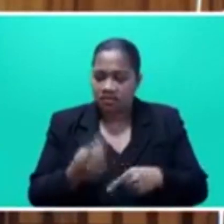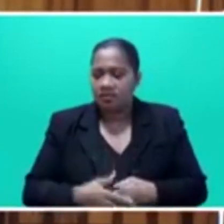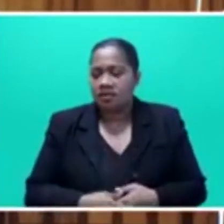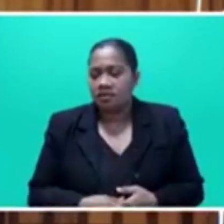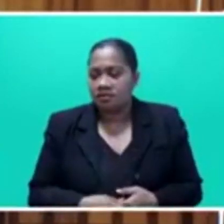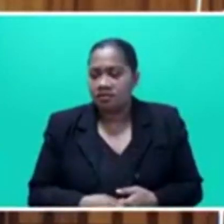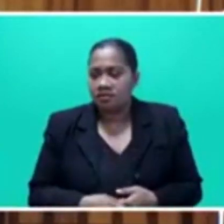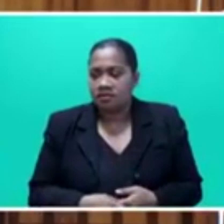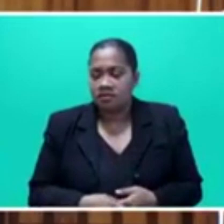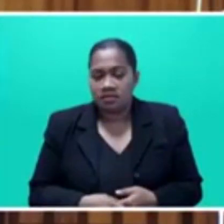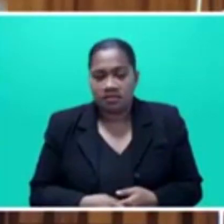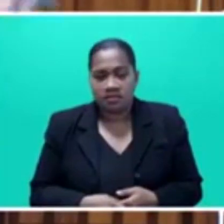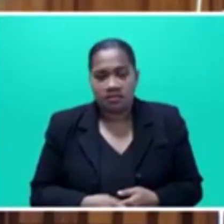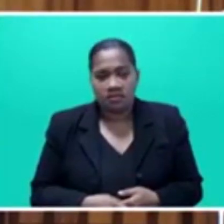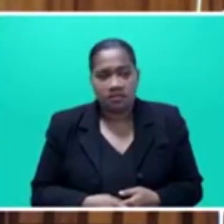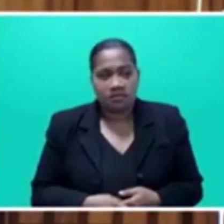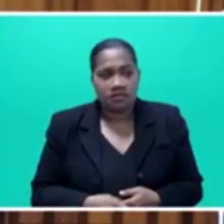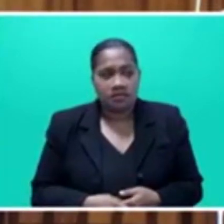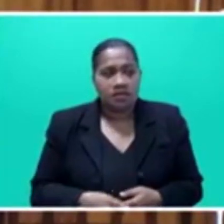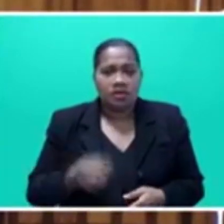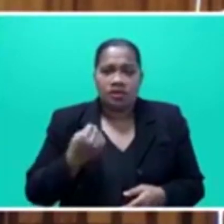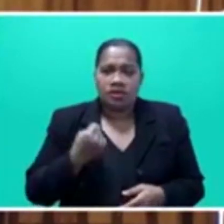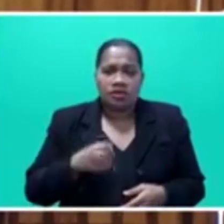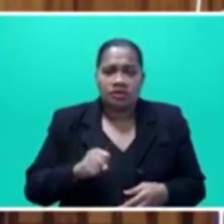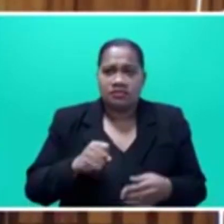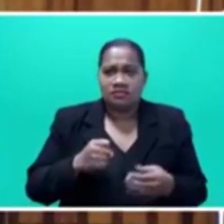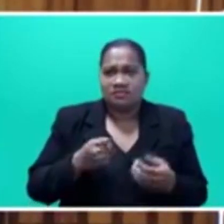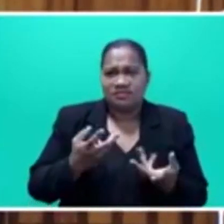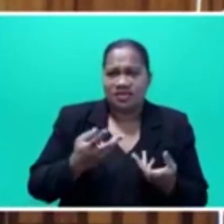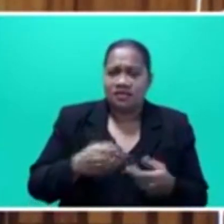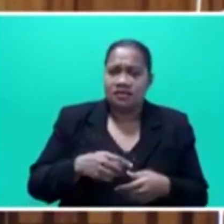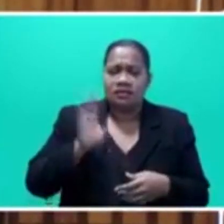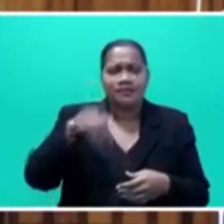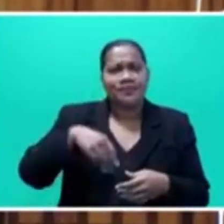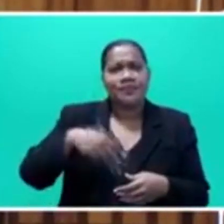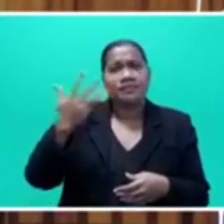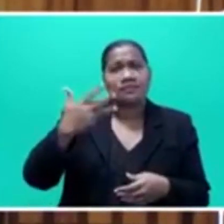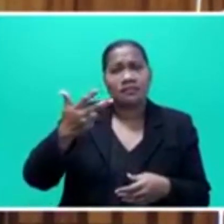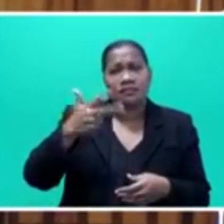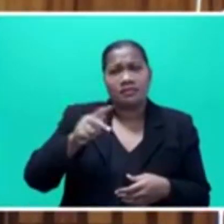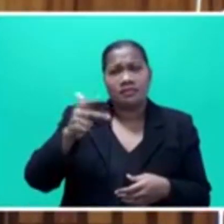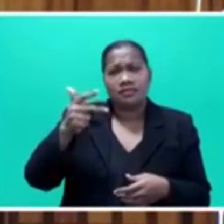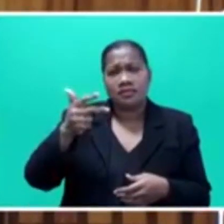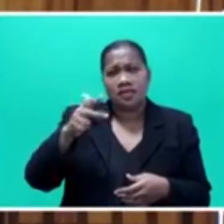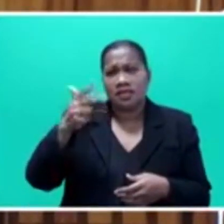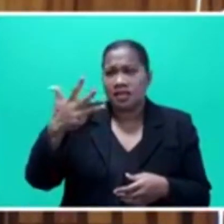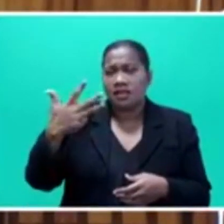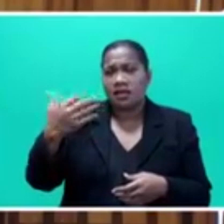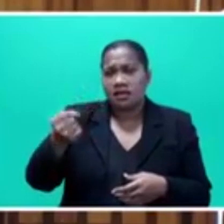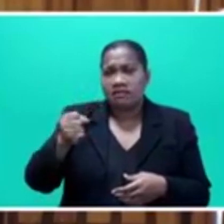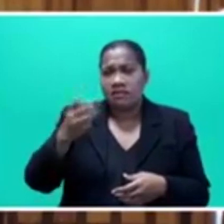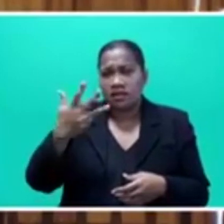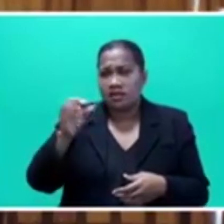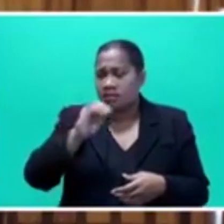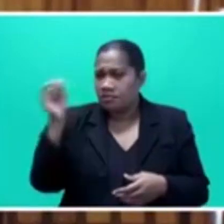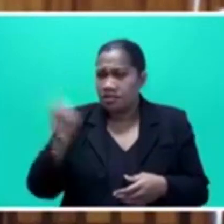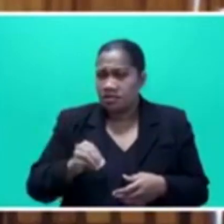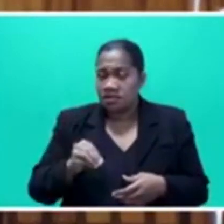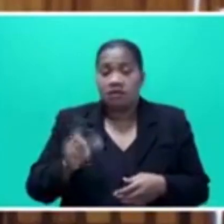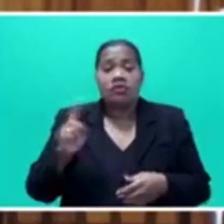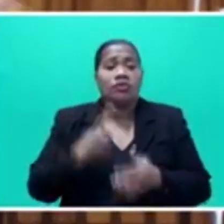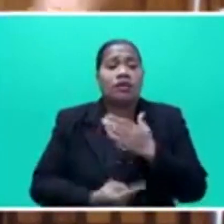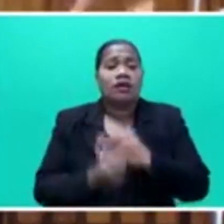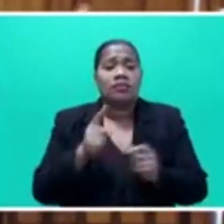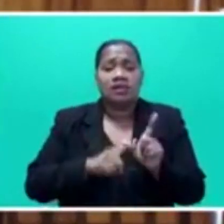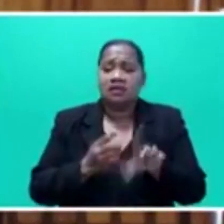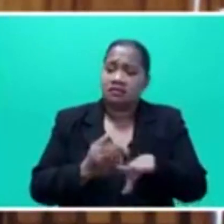growth. No point saying, oh, in 1989 there was, 9% growth. But what happened the years before that? What